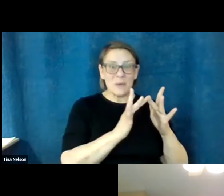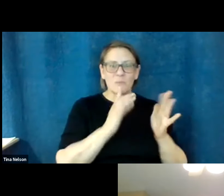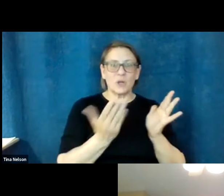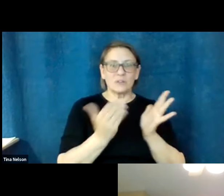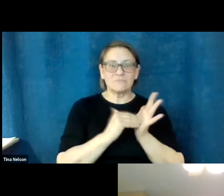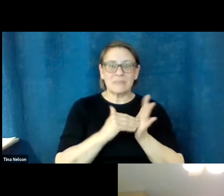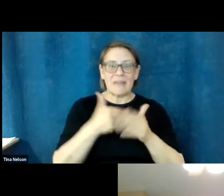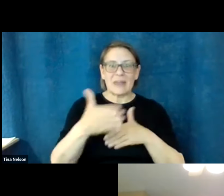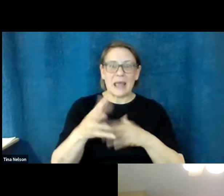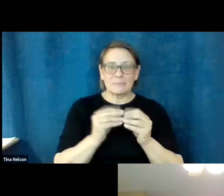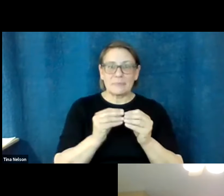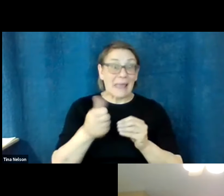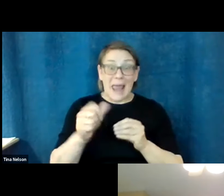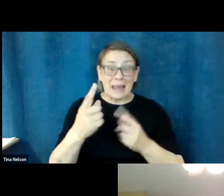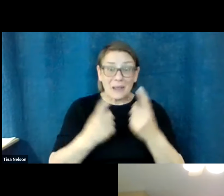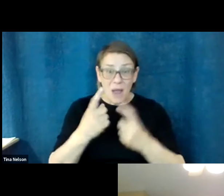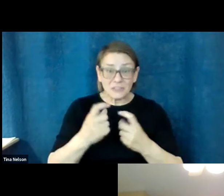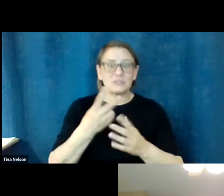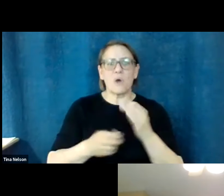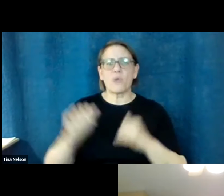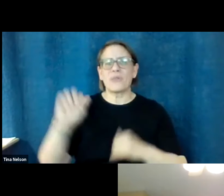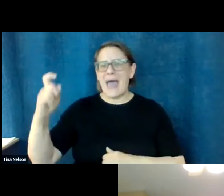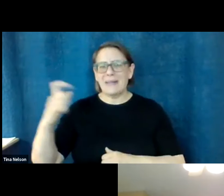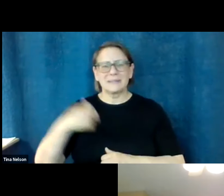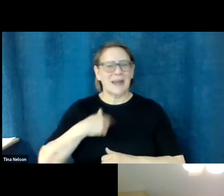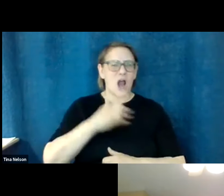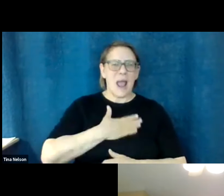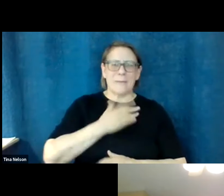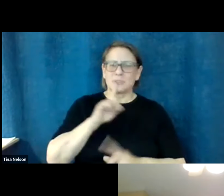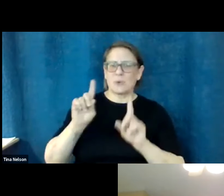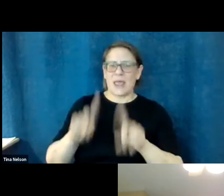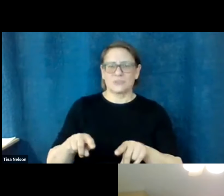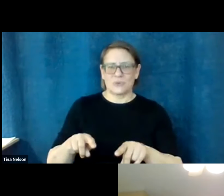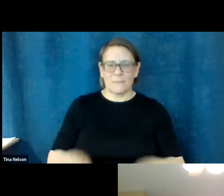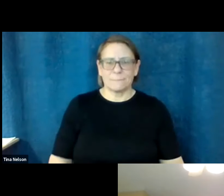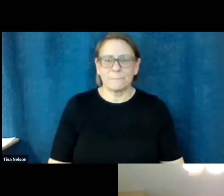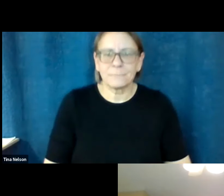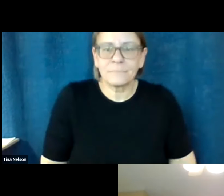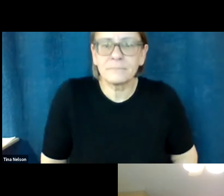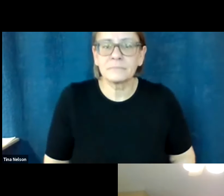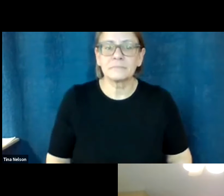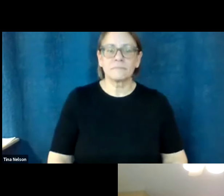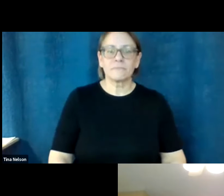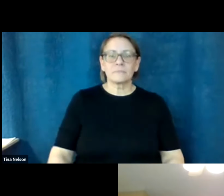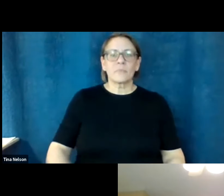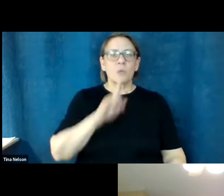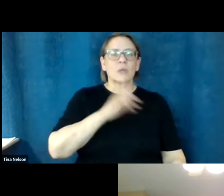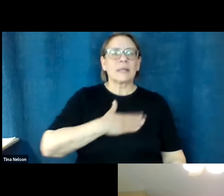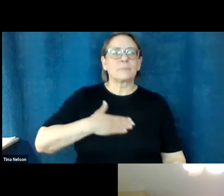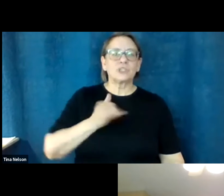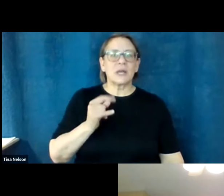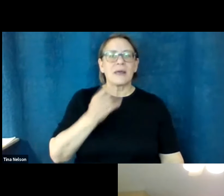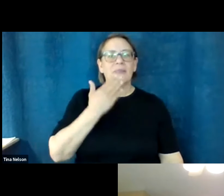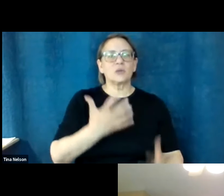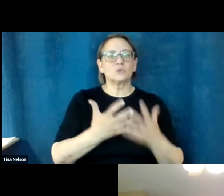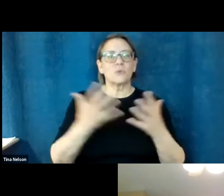back at our next meeting. And if there's any questions, both Alex and I will be more than happy to answer. I really appreciate it. Thank you so